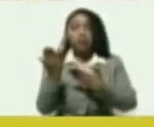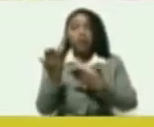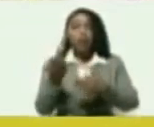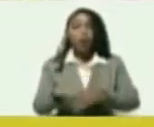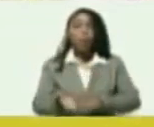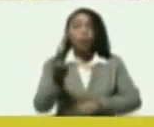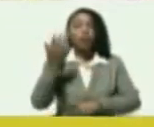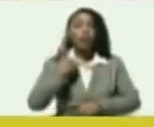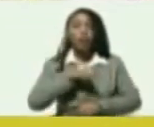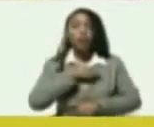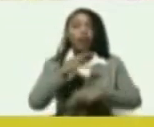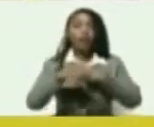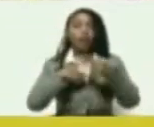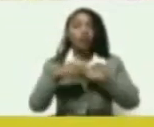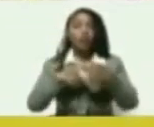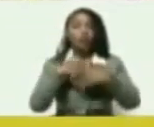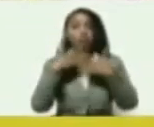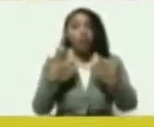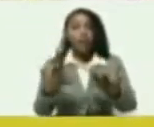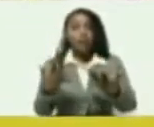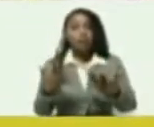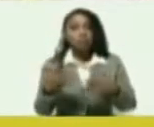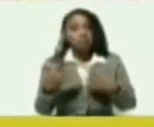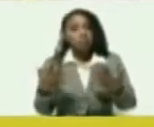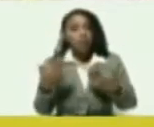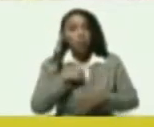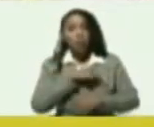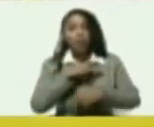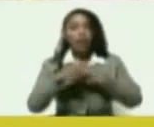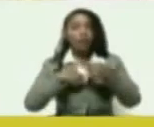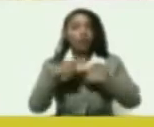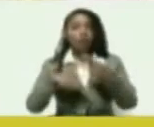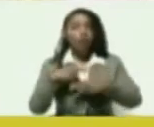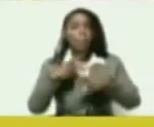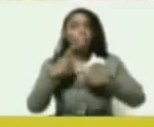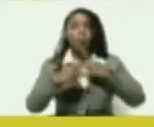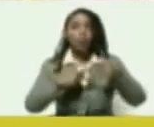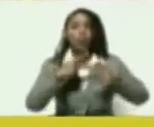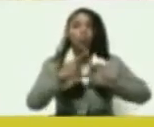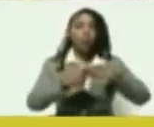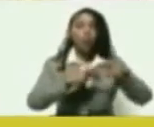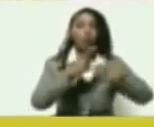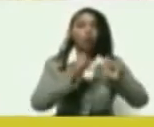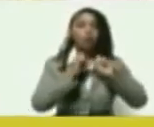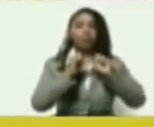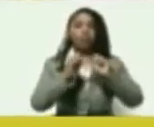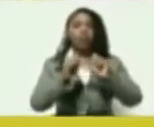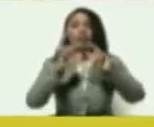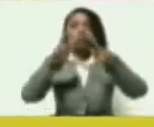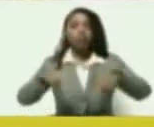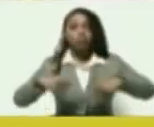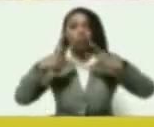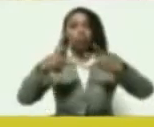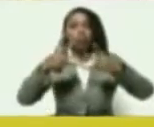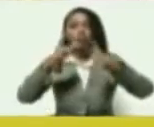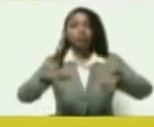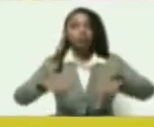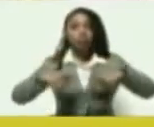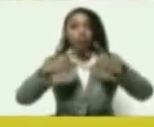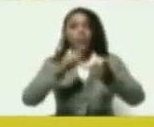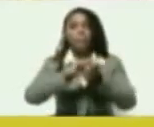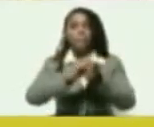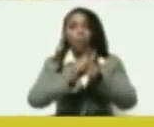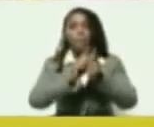process. And the essence of our revolution is that our revolution is a permanent process of change,